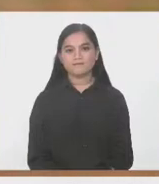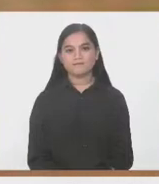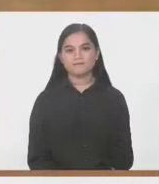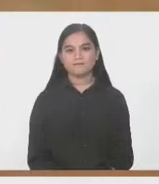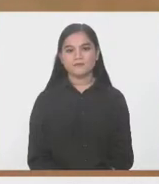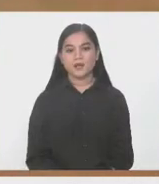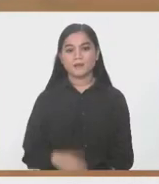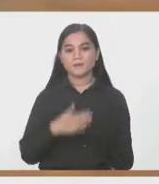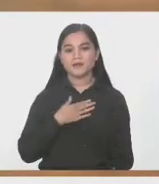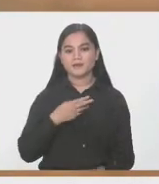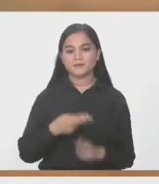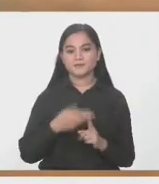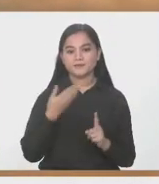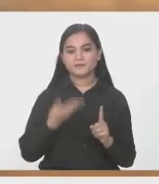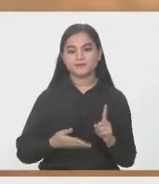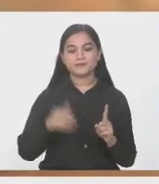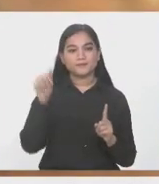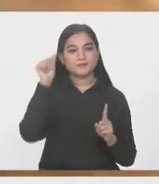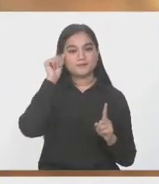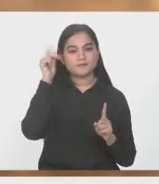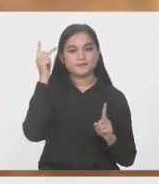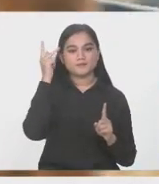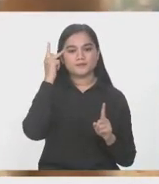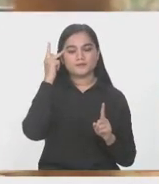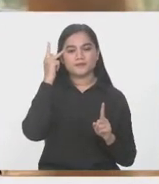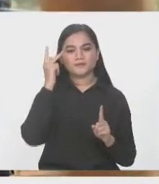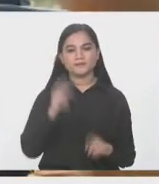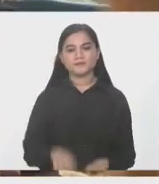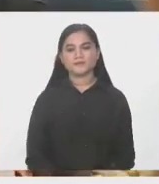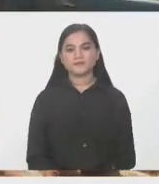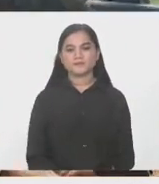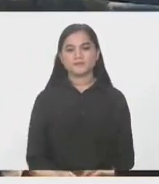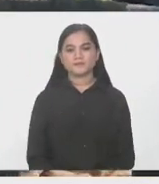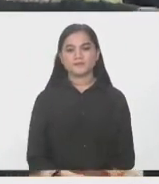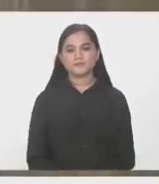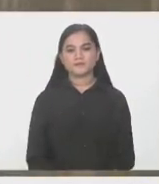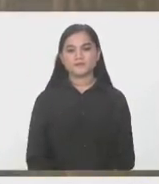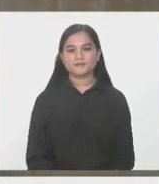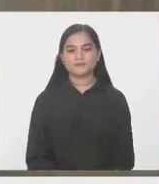My name is Abel Kauma. I'm a pump, papa, water pump operator.